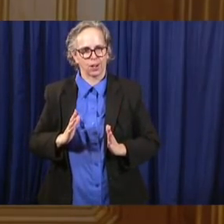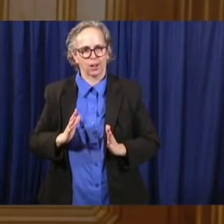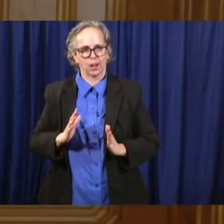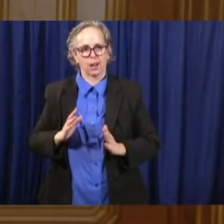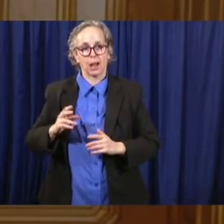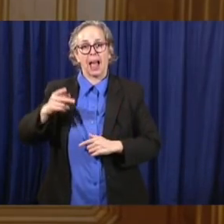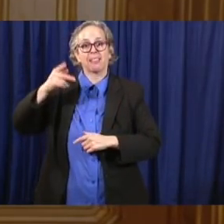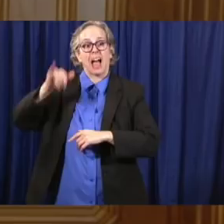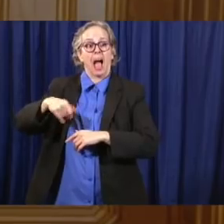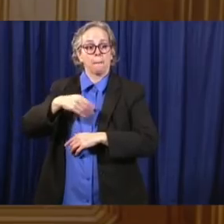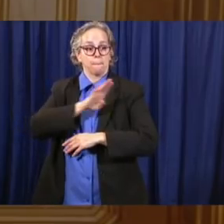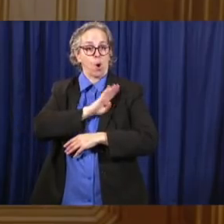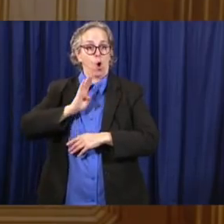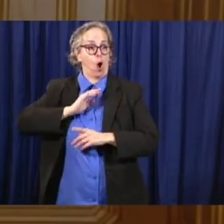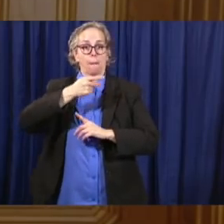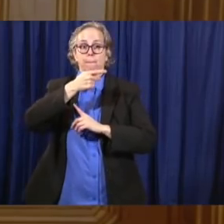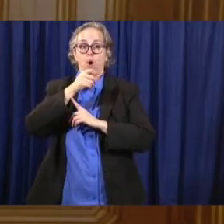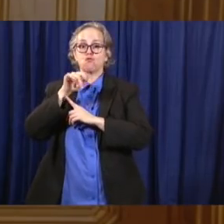recommended,